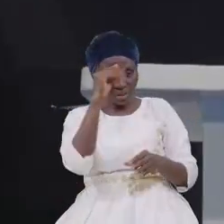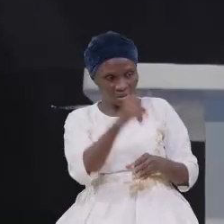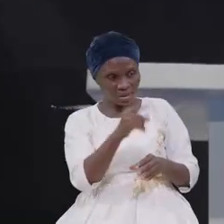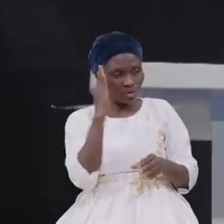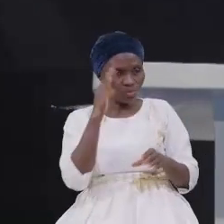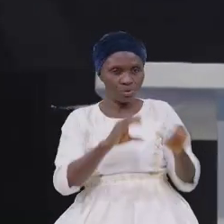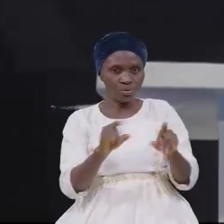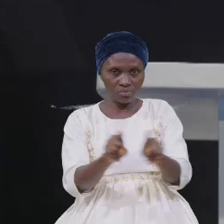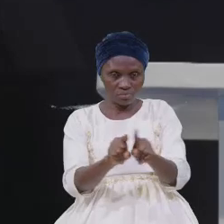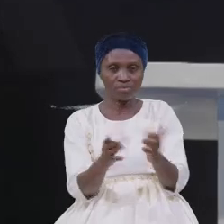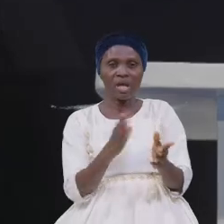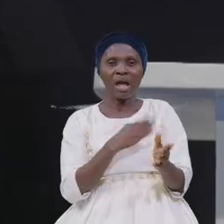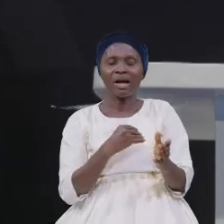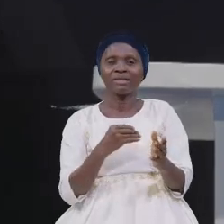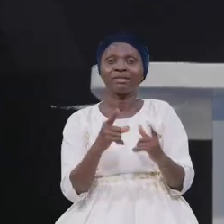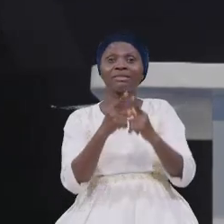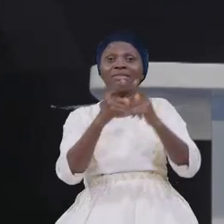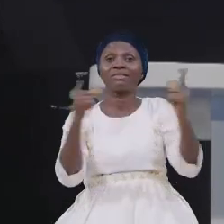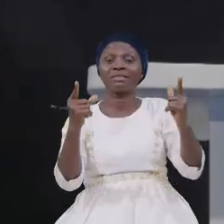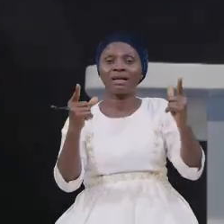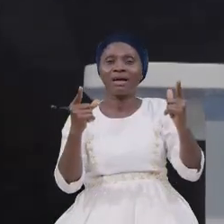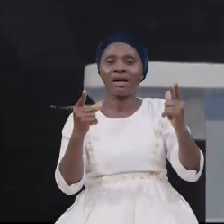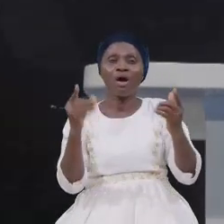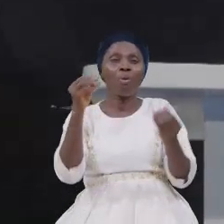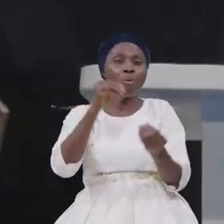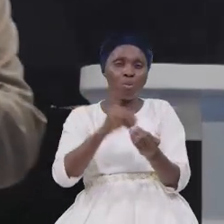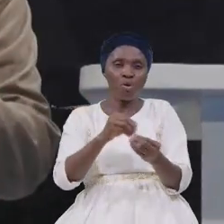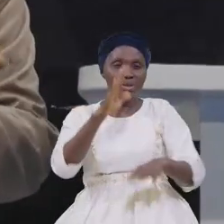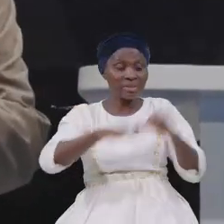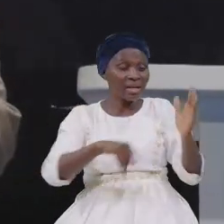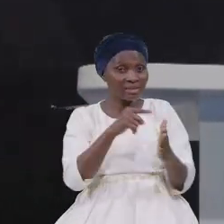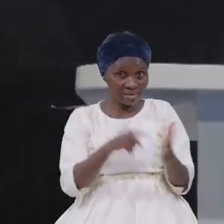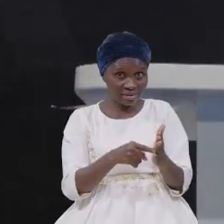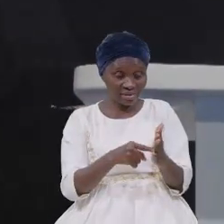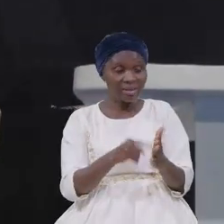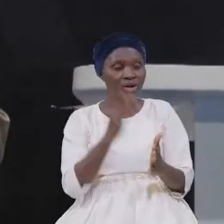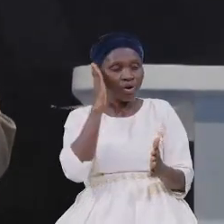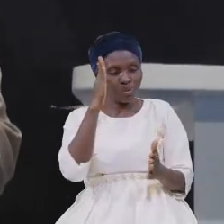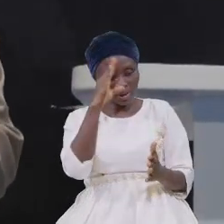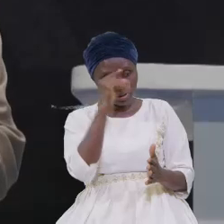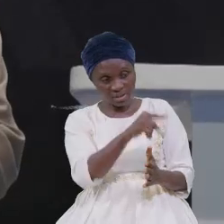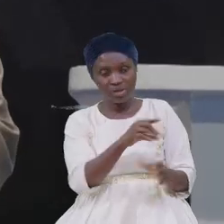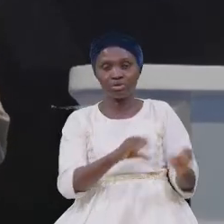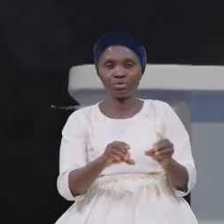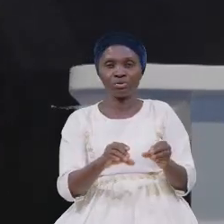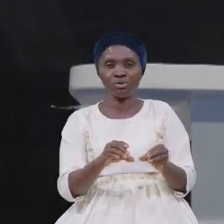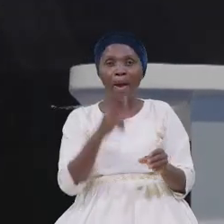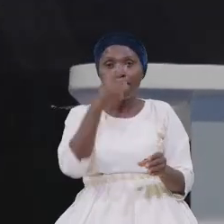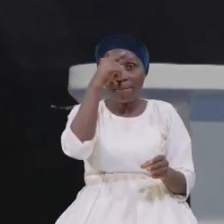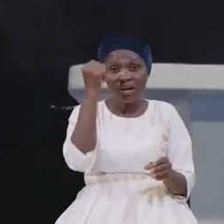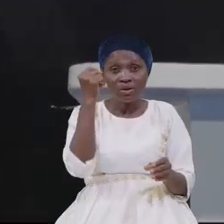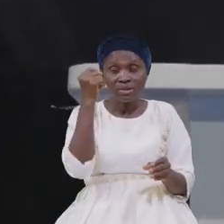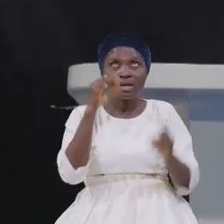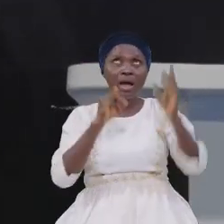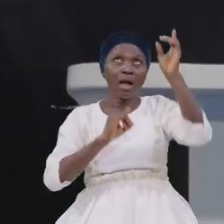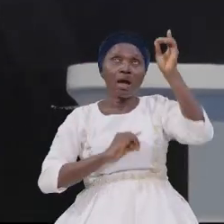greater works than these shall he do, because I go